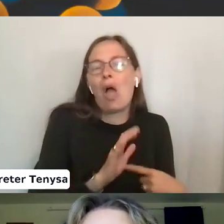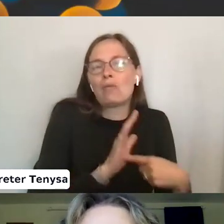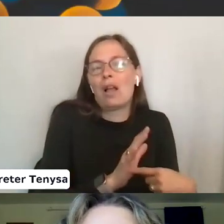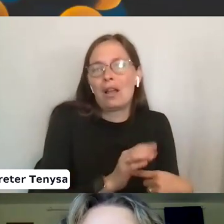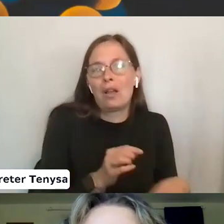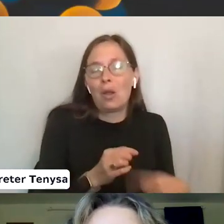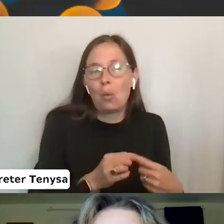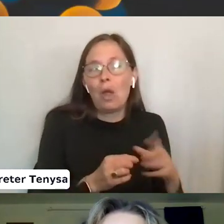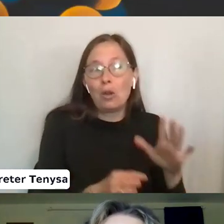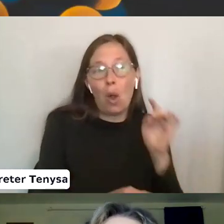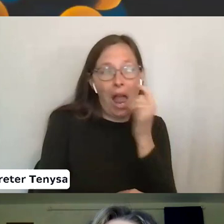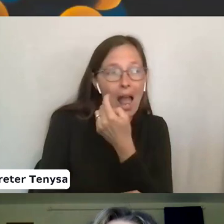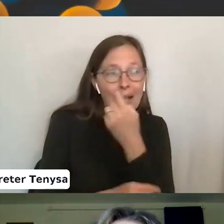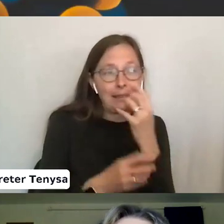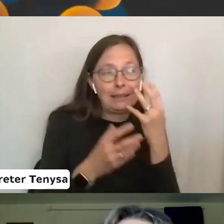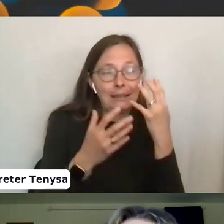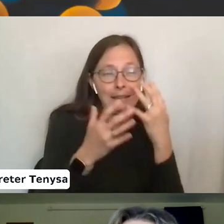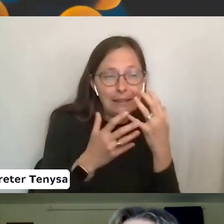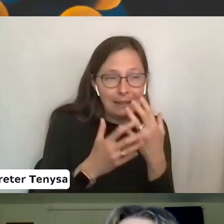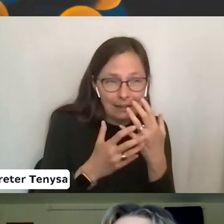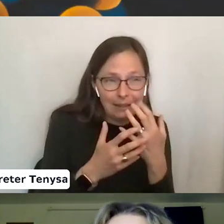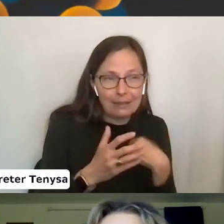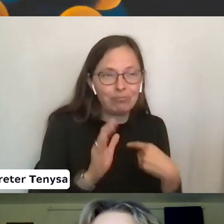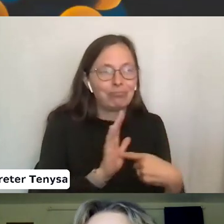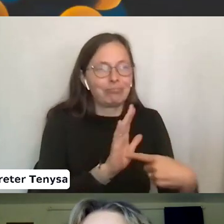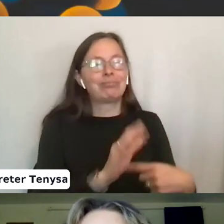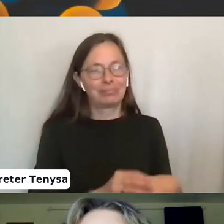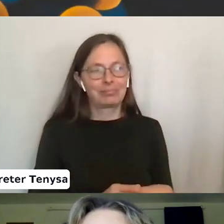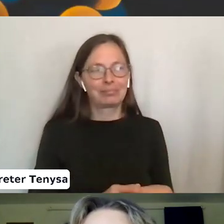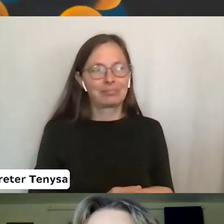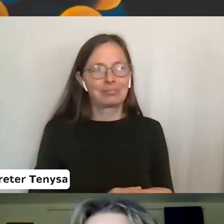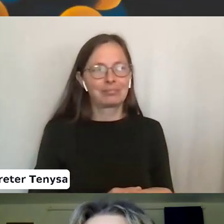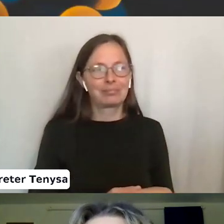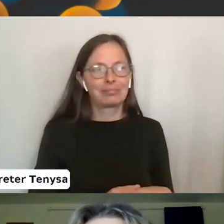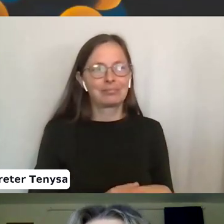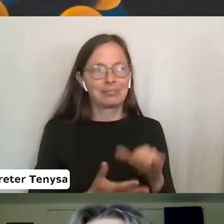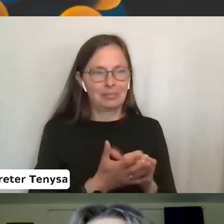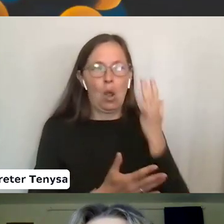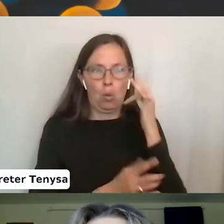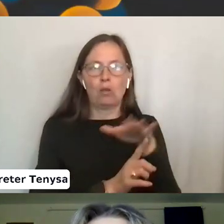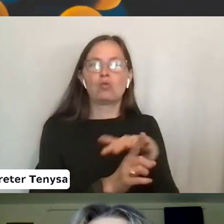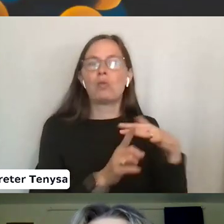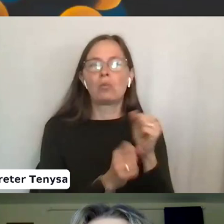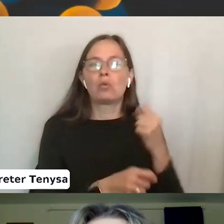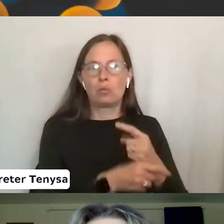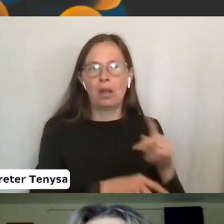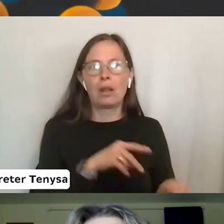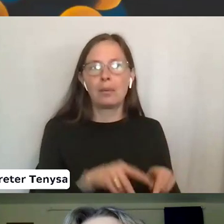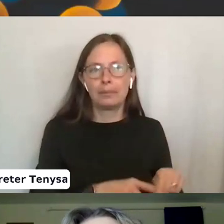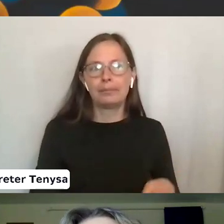are a little blurry. And that's why you surround yourself with the right people. Yeah. Hey, thank you,